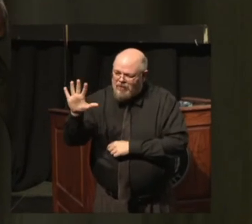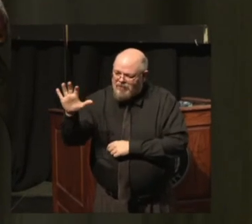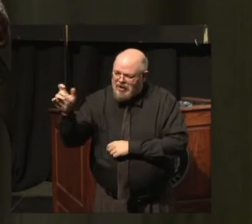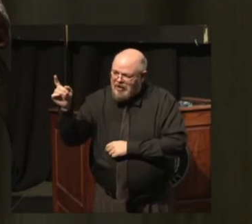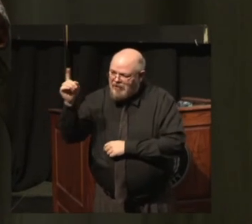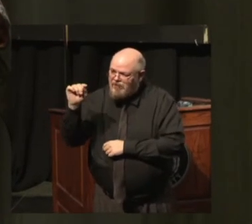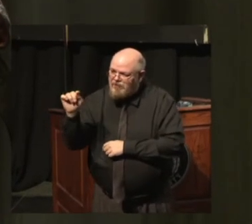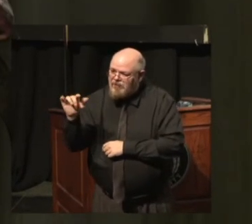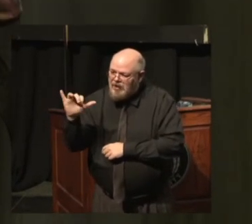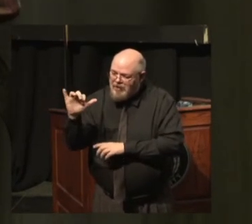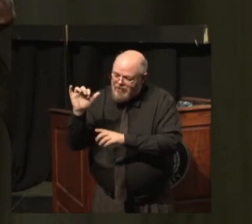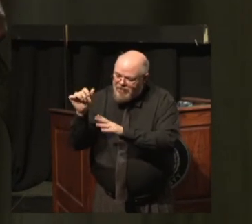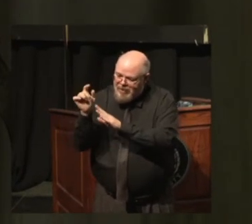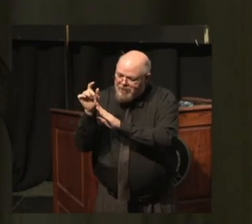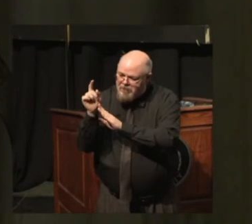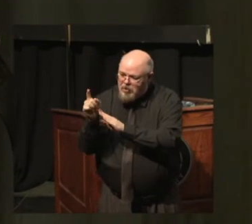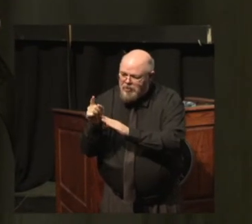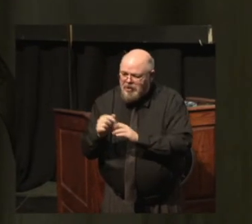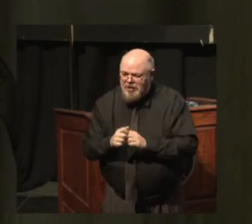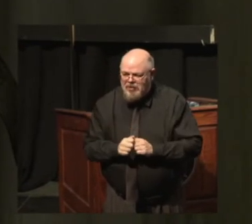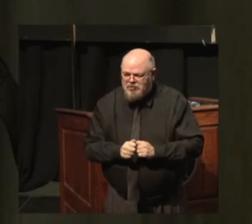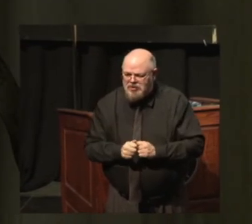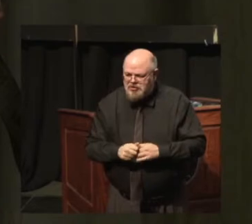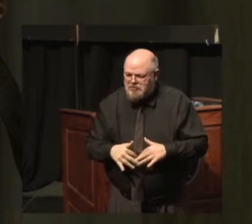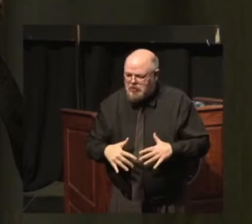felt this explosion in my stomach. It